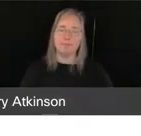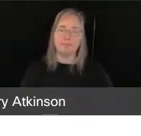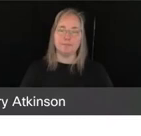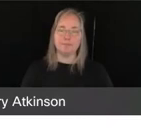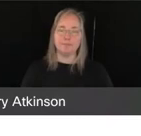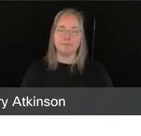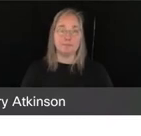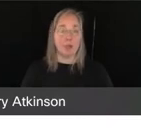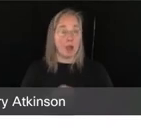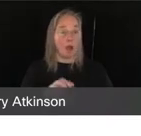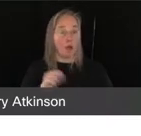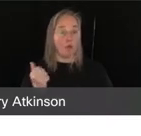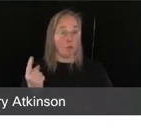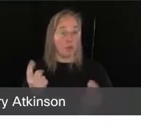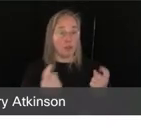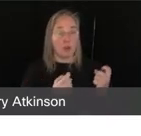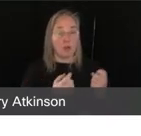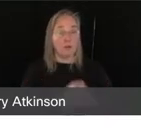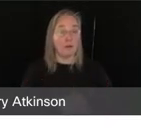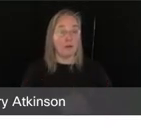Any other questions?